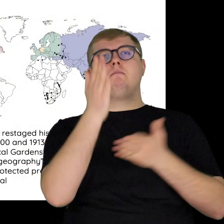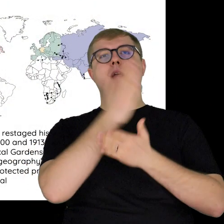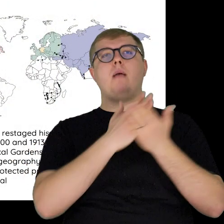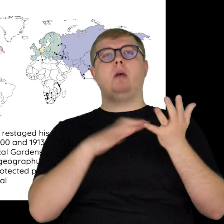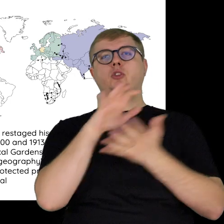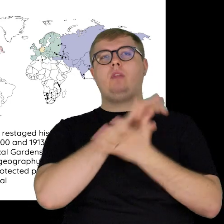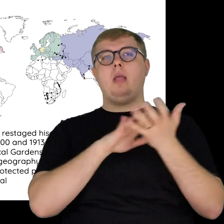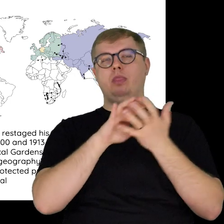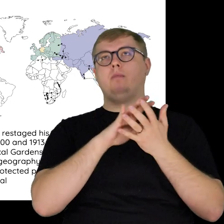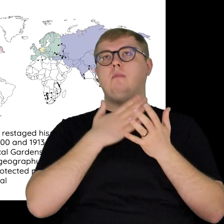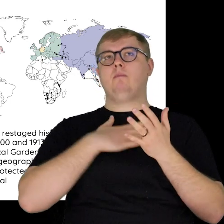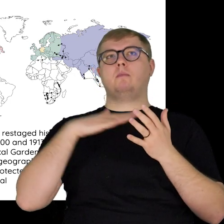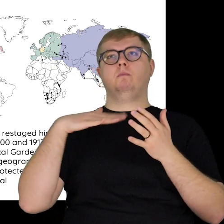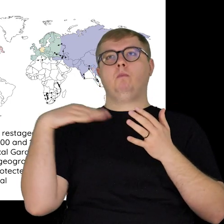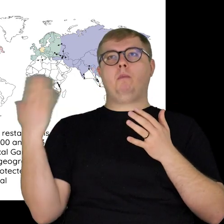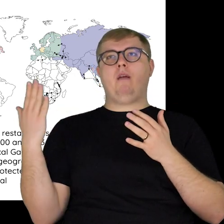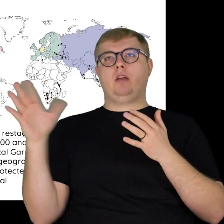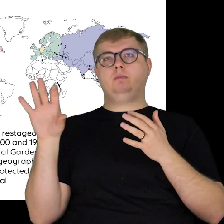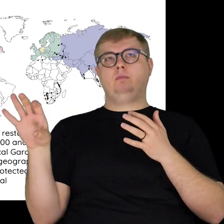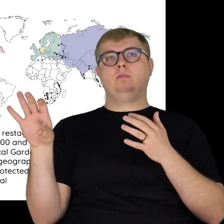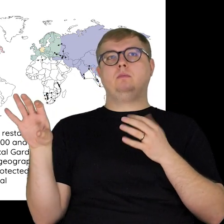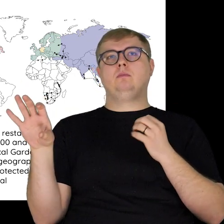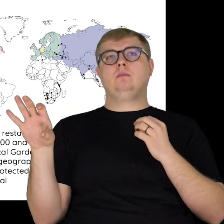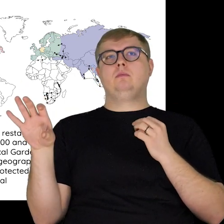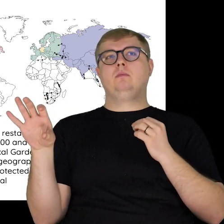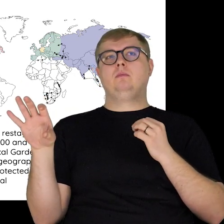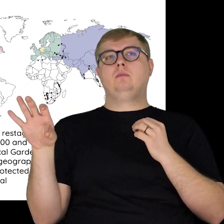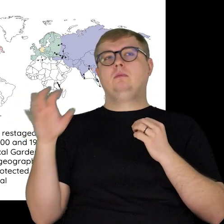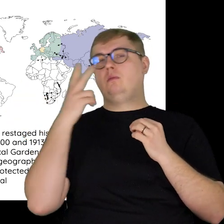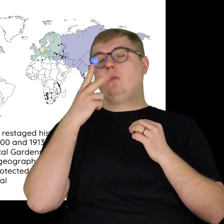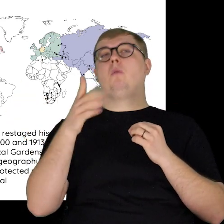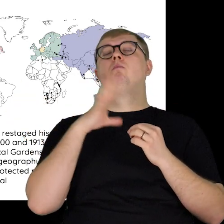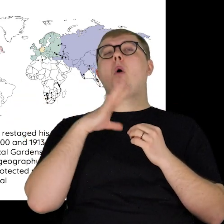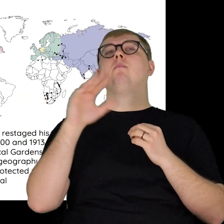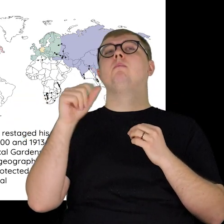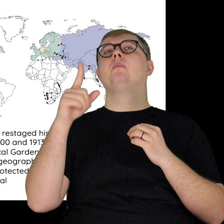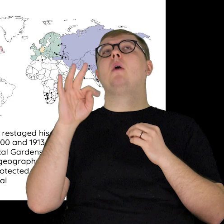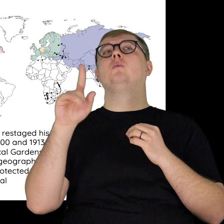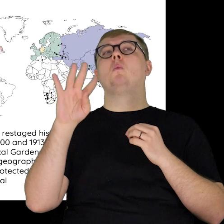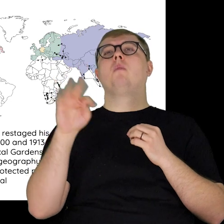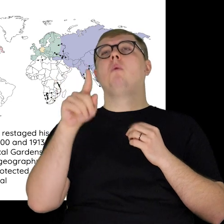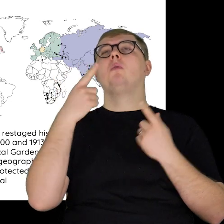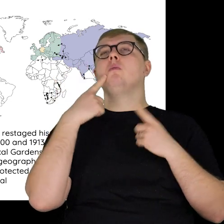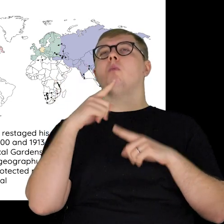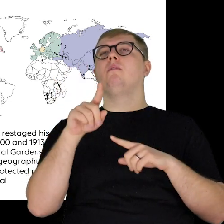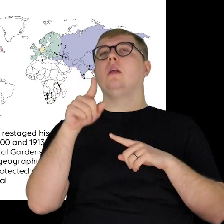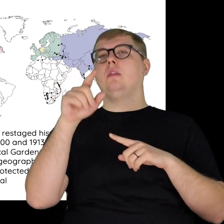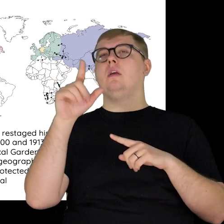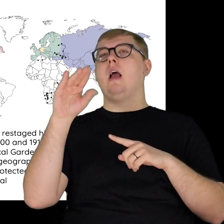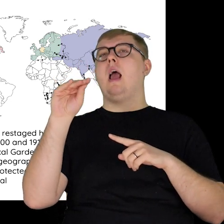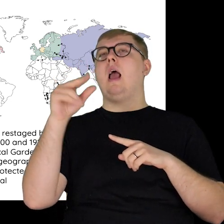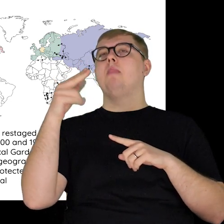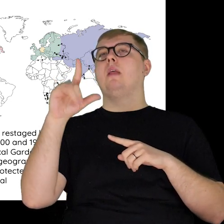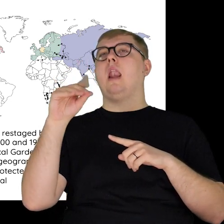And this is the Adolf Engler, who was a botanist and early director of the Botanic Gardens. He made a tour of the world